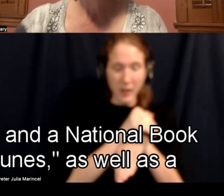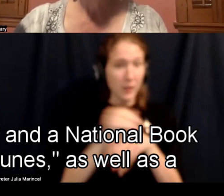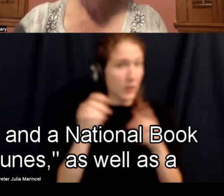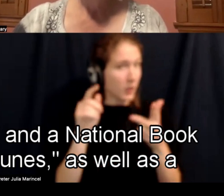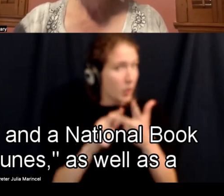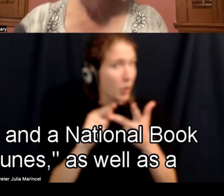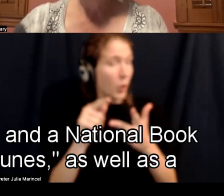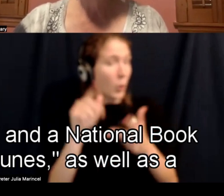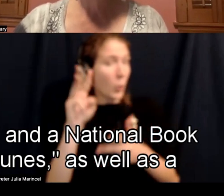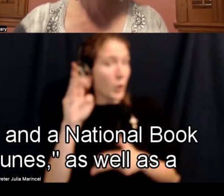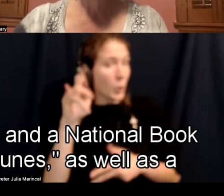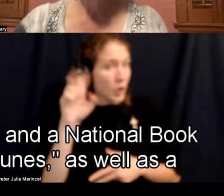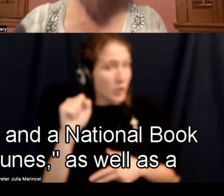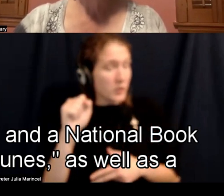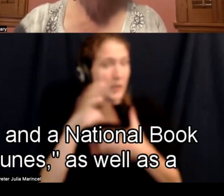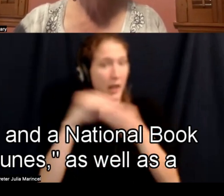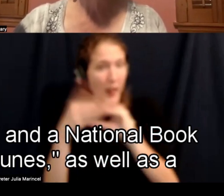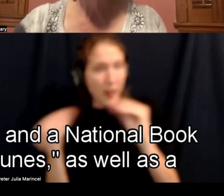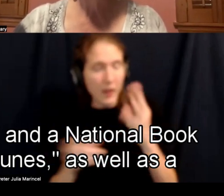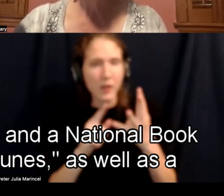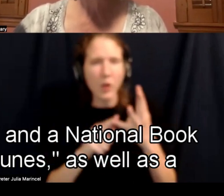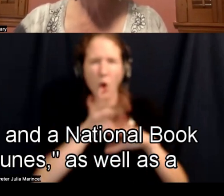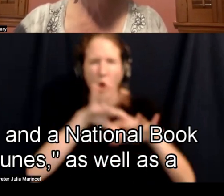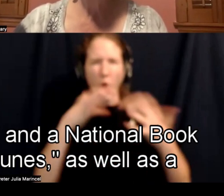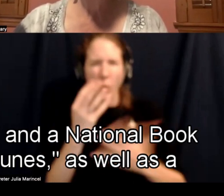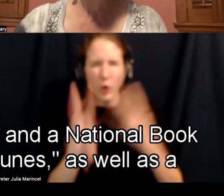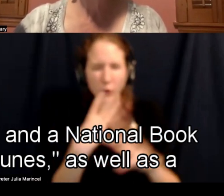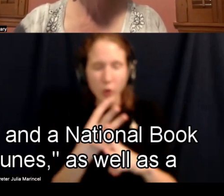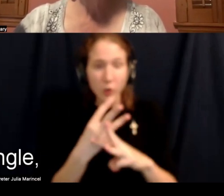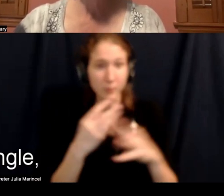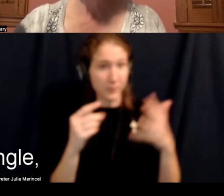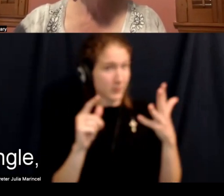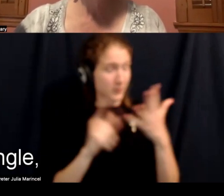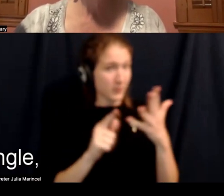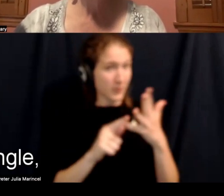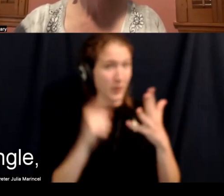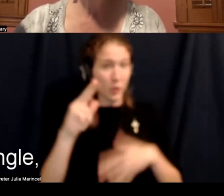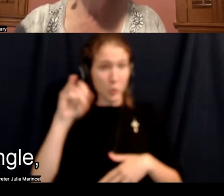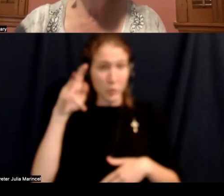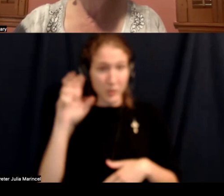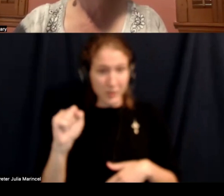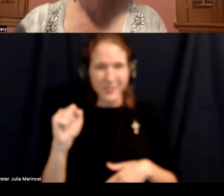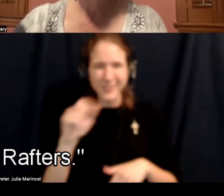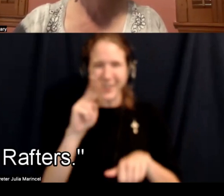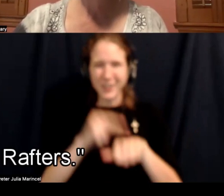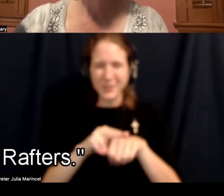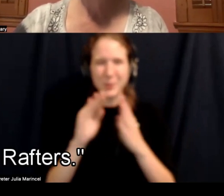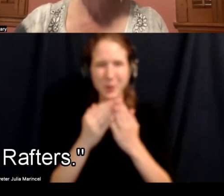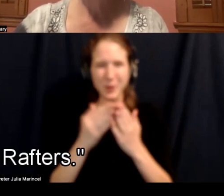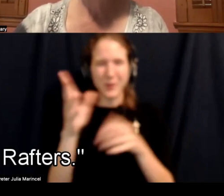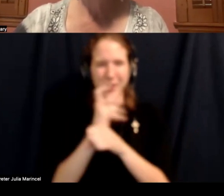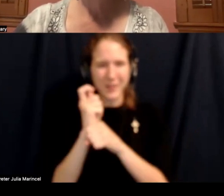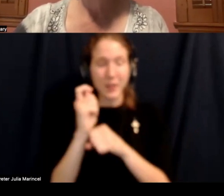Over, and a National Book Award winning 3 Junes, as well as a Kindle Single, Chairs